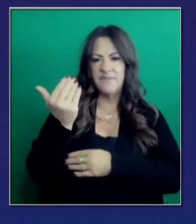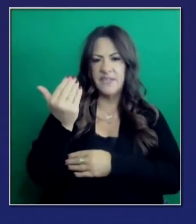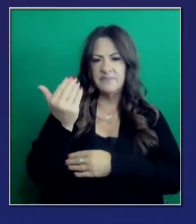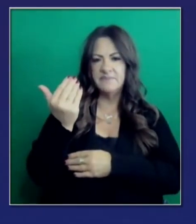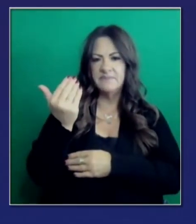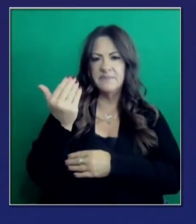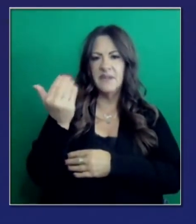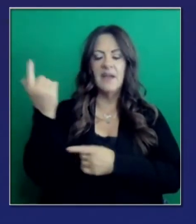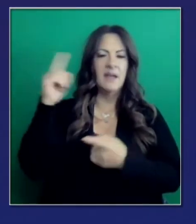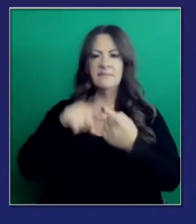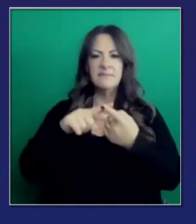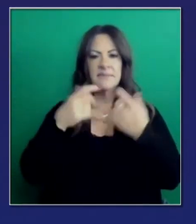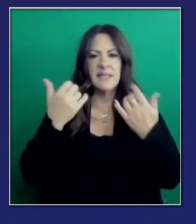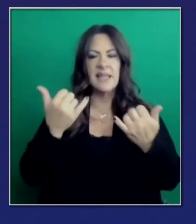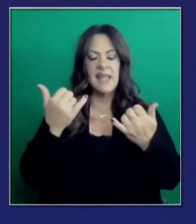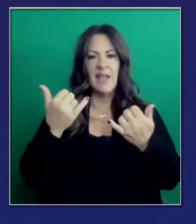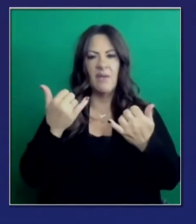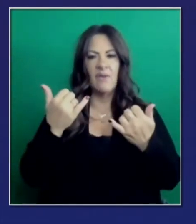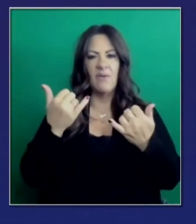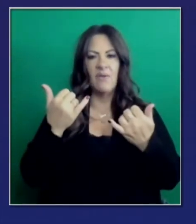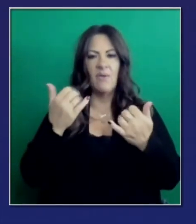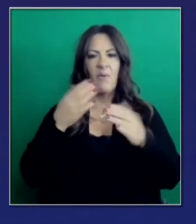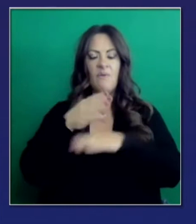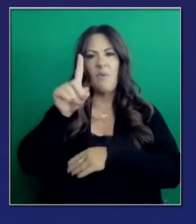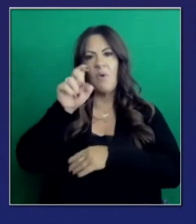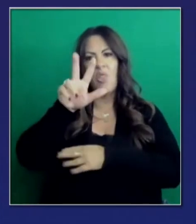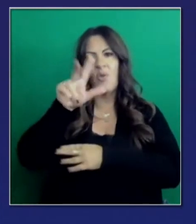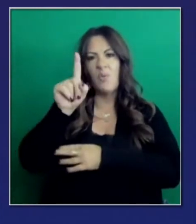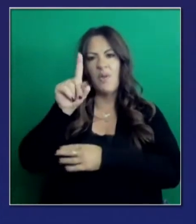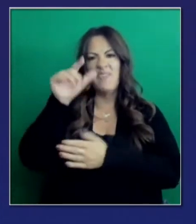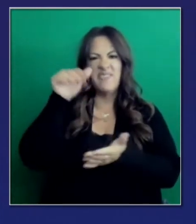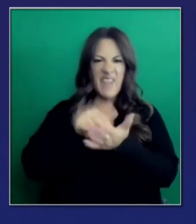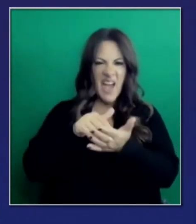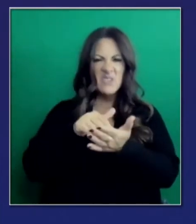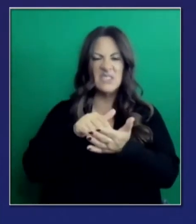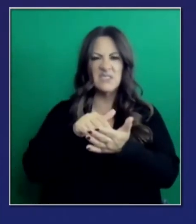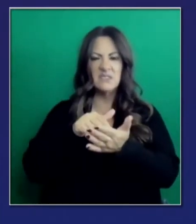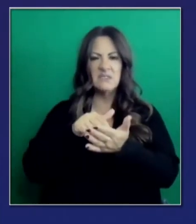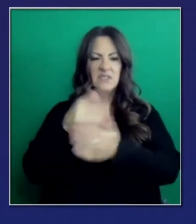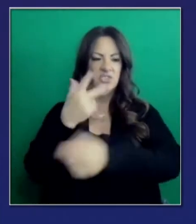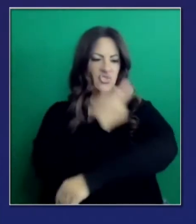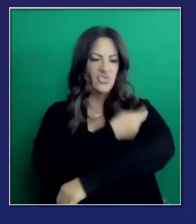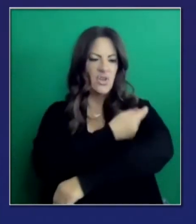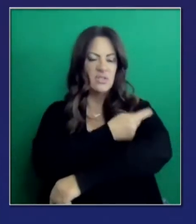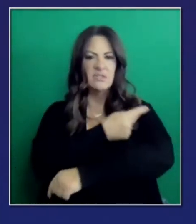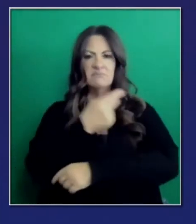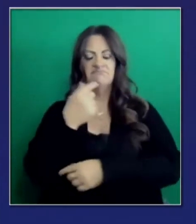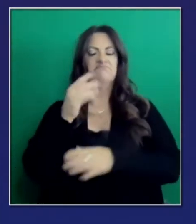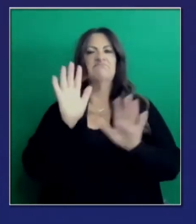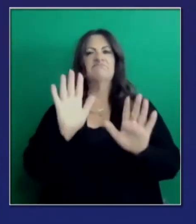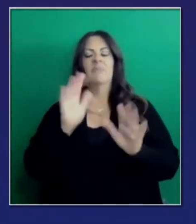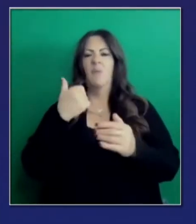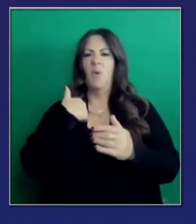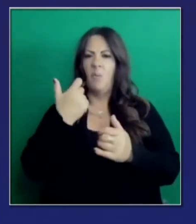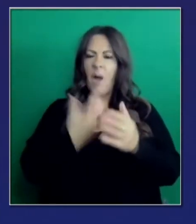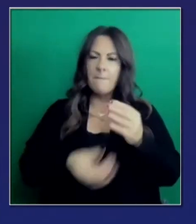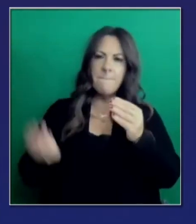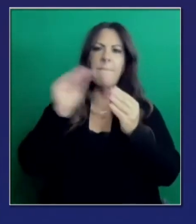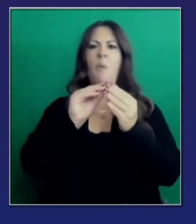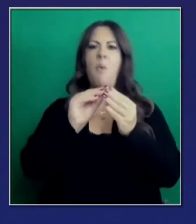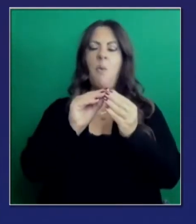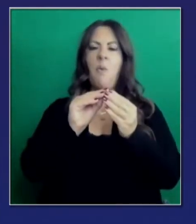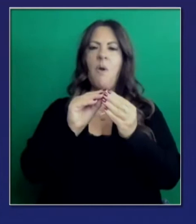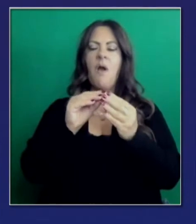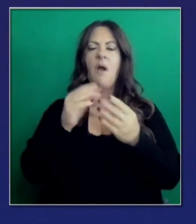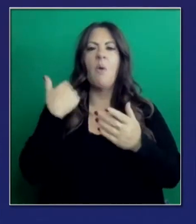period, 131,000 vaccines. We want to see that substantially increase. We have some medium-term goals, long-term